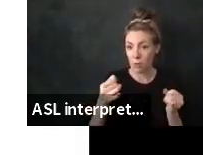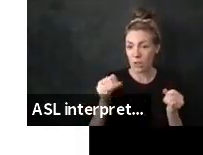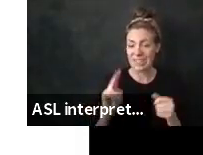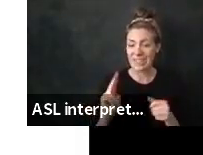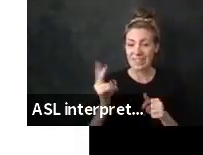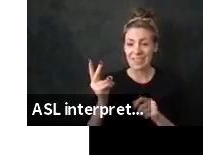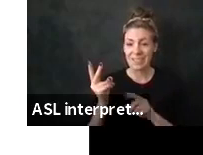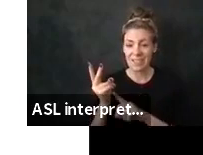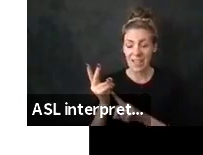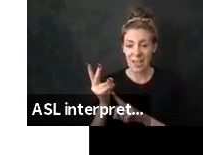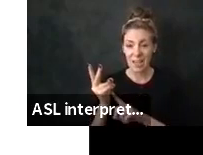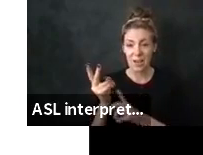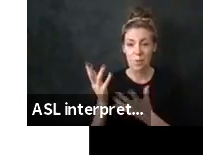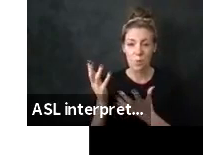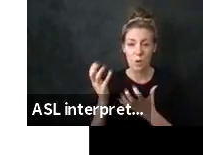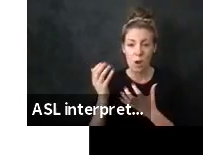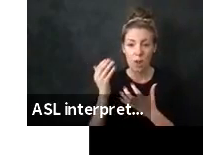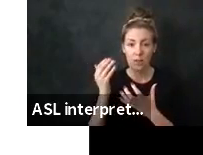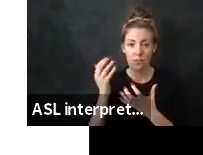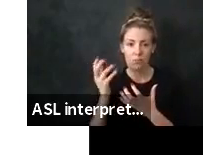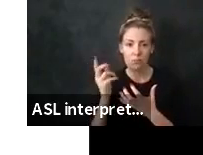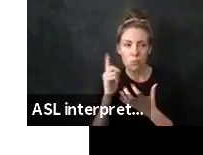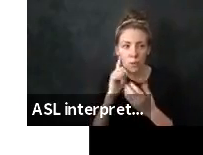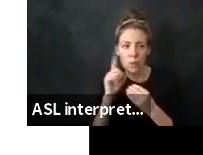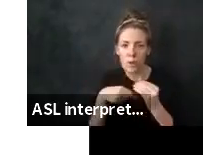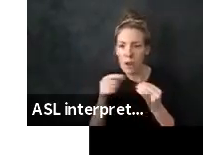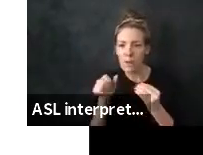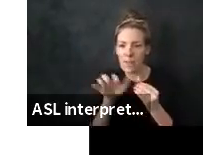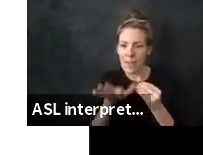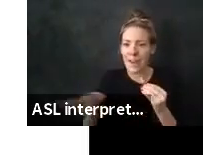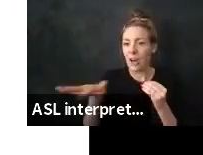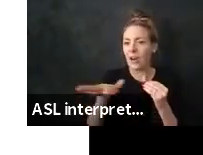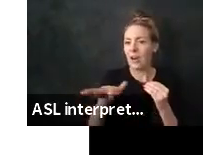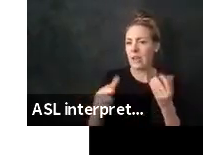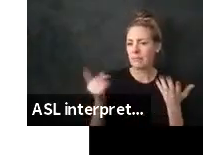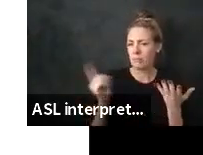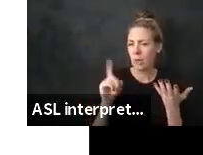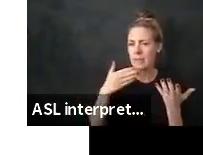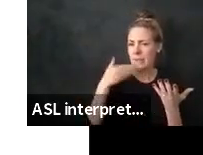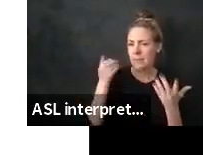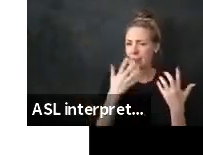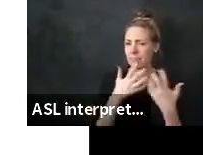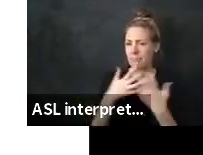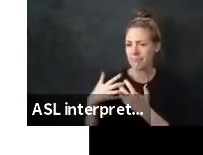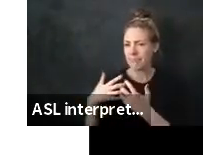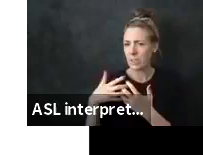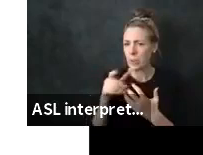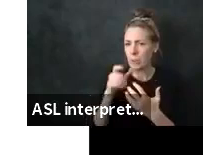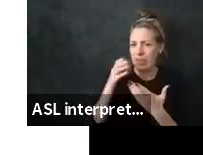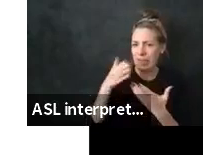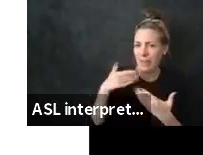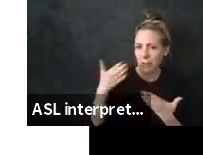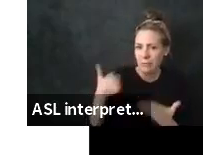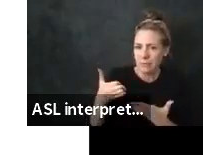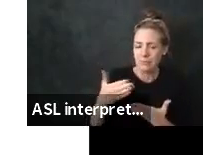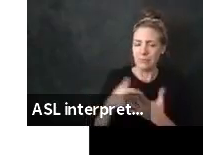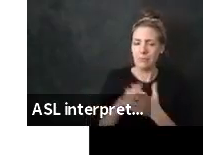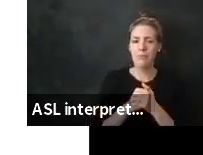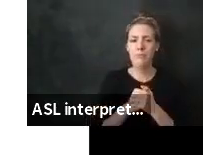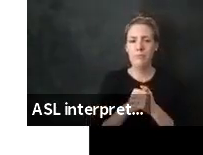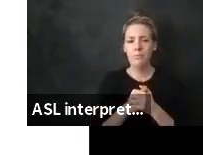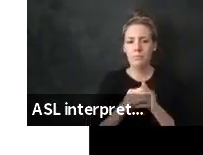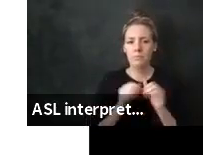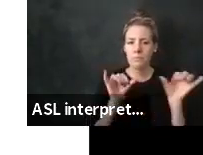know, we want to hear about that neighborhood. Where does it best align with? Who does it align with? Same